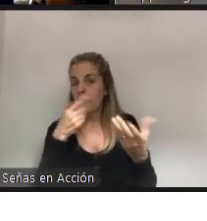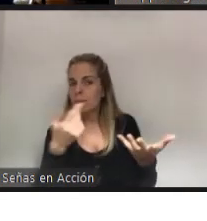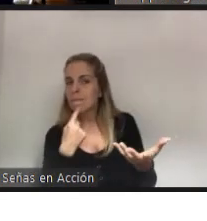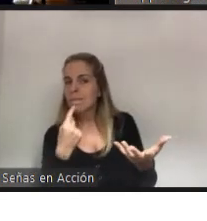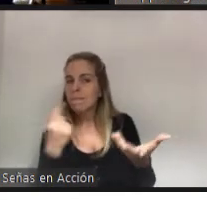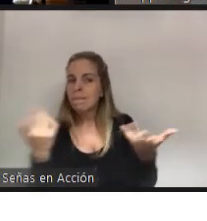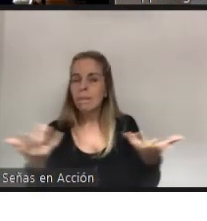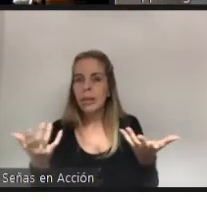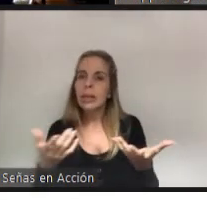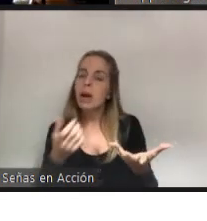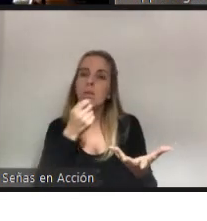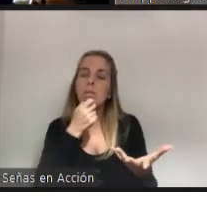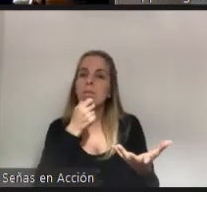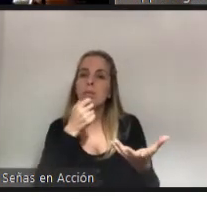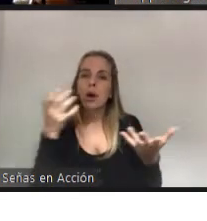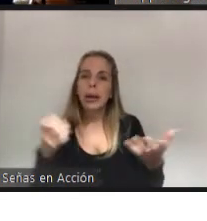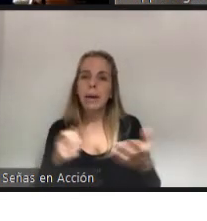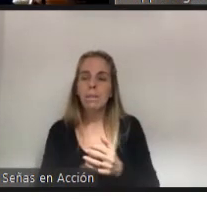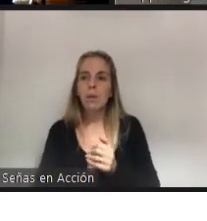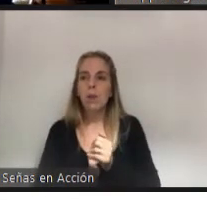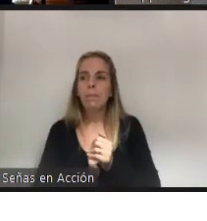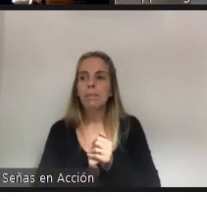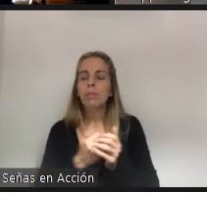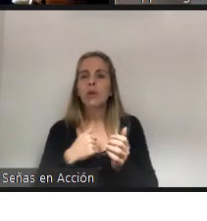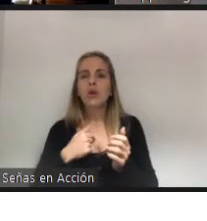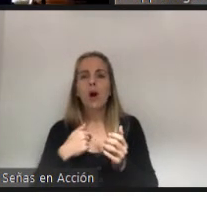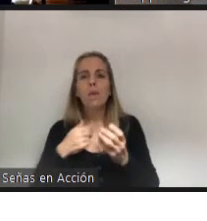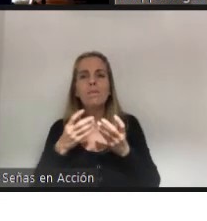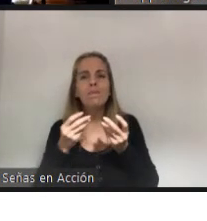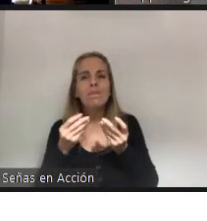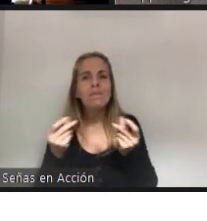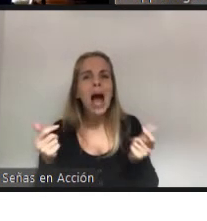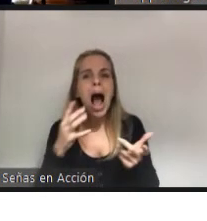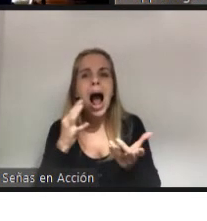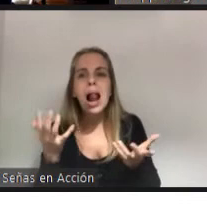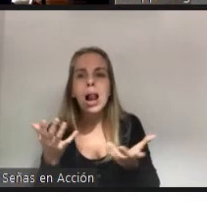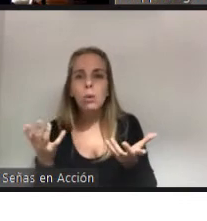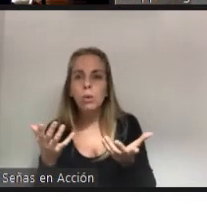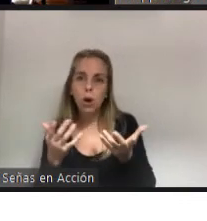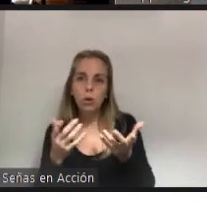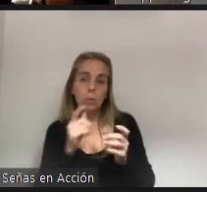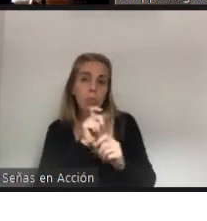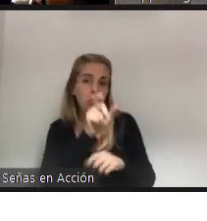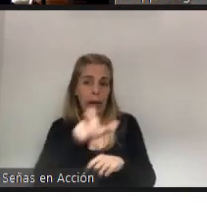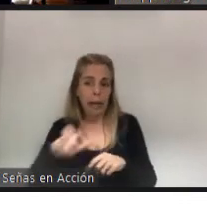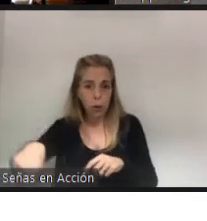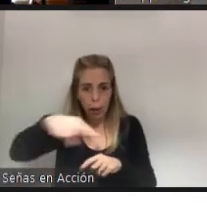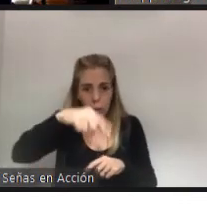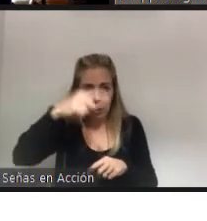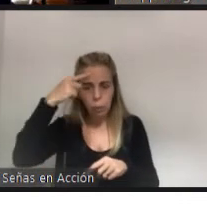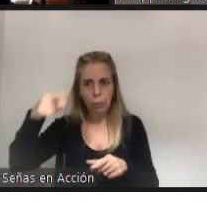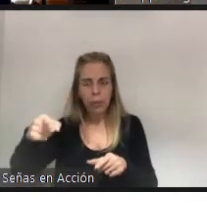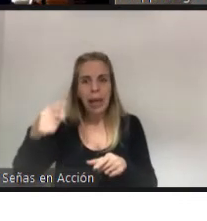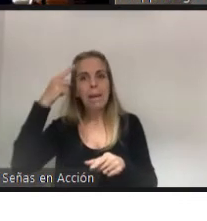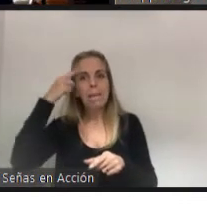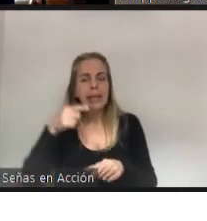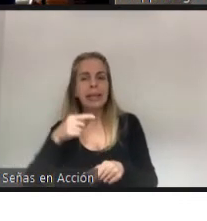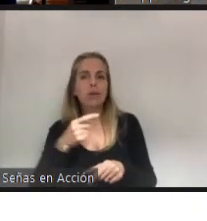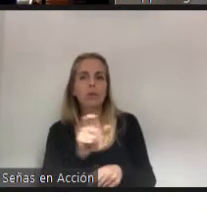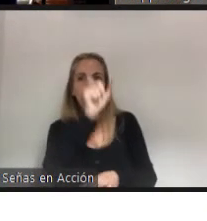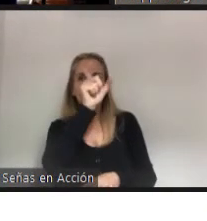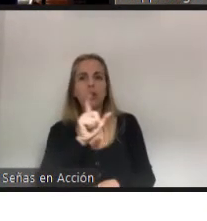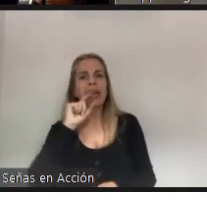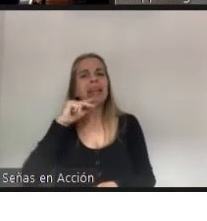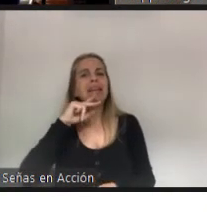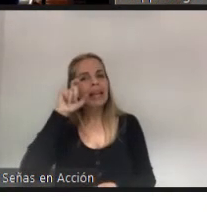now. I perceive some intellectuals who consider that being